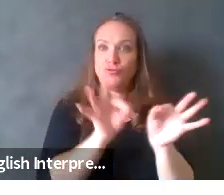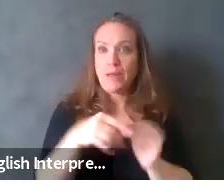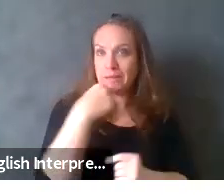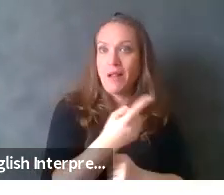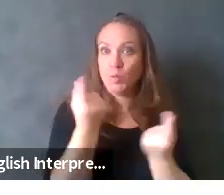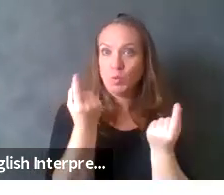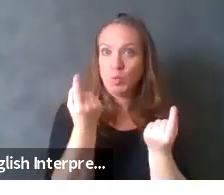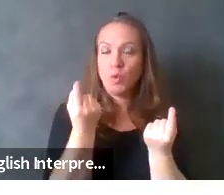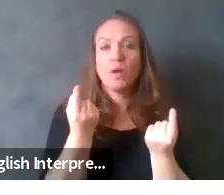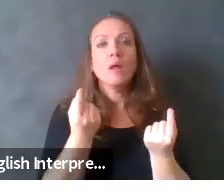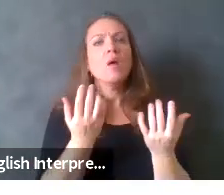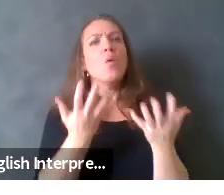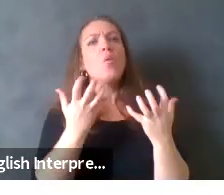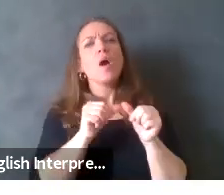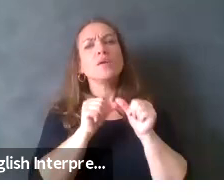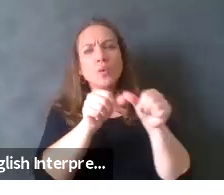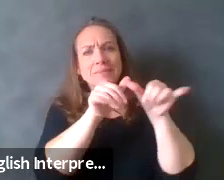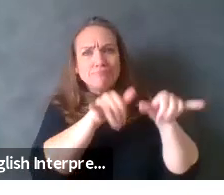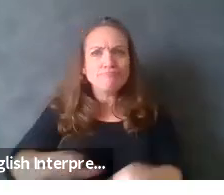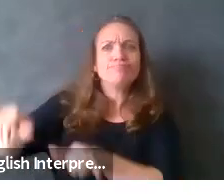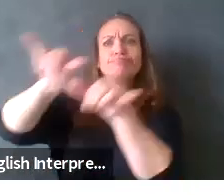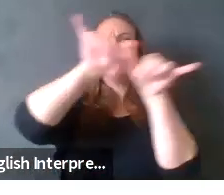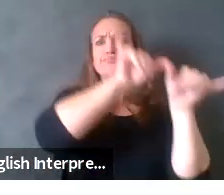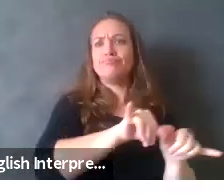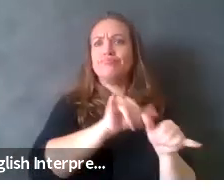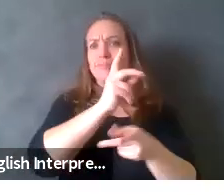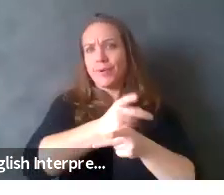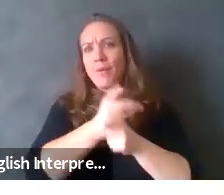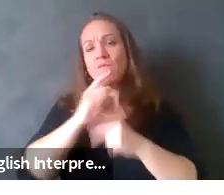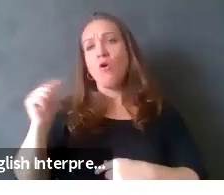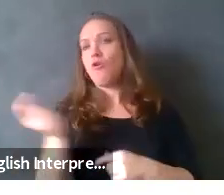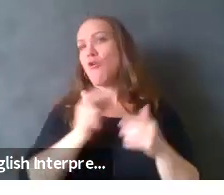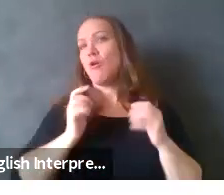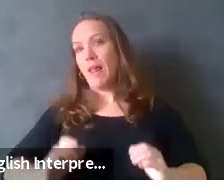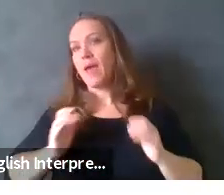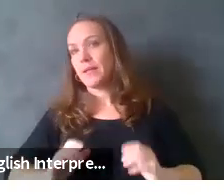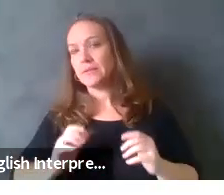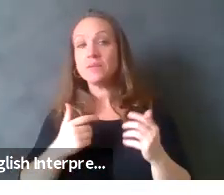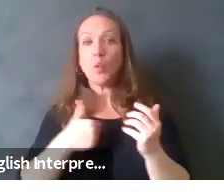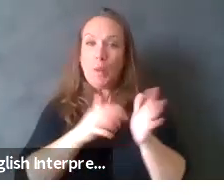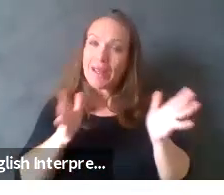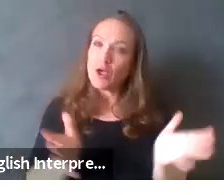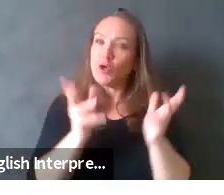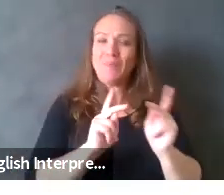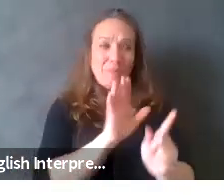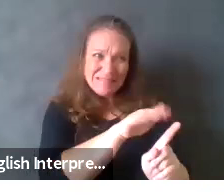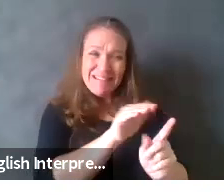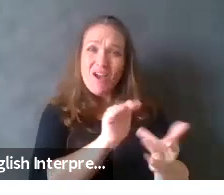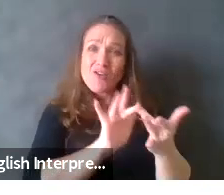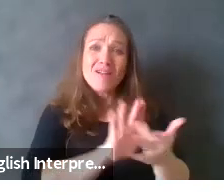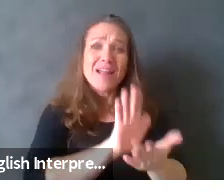keep the continuity of care for our clients, and so we always encourage our clients to contact their own healthcare